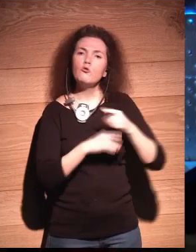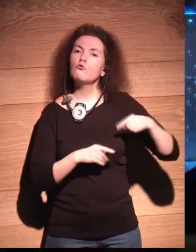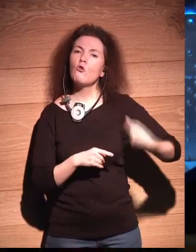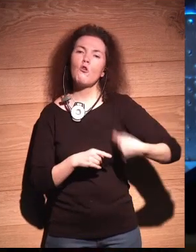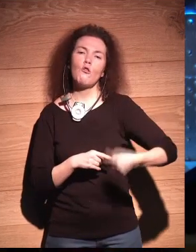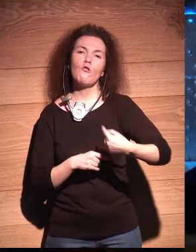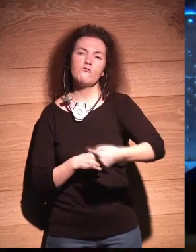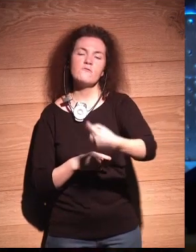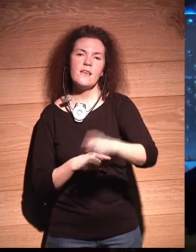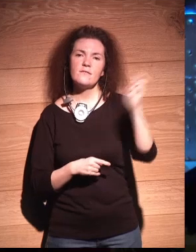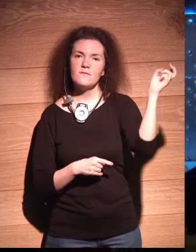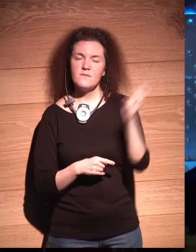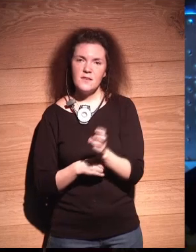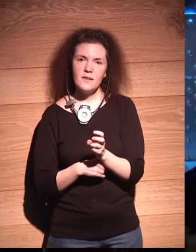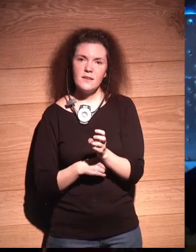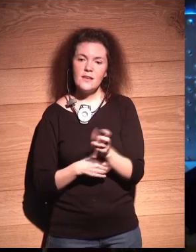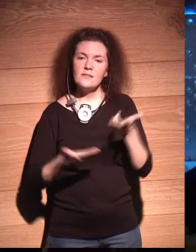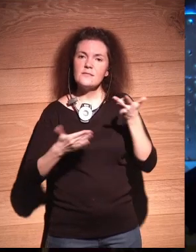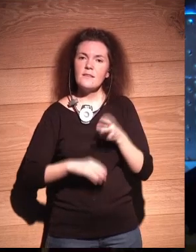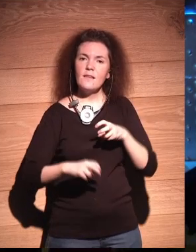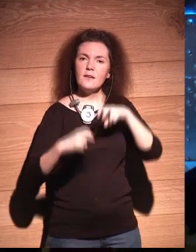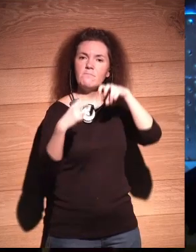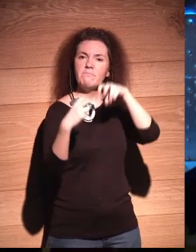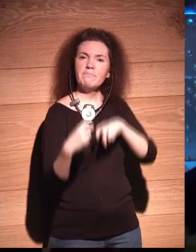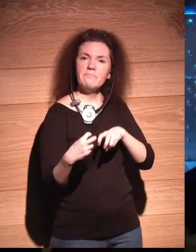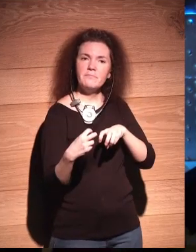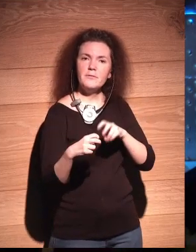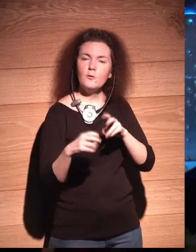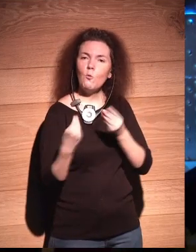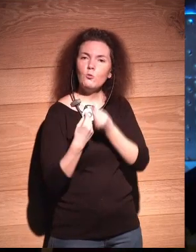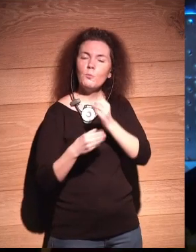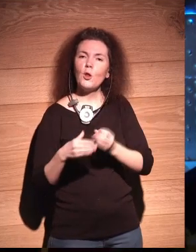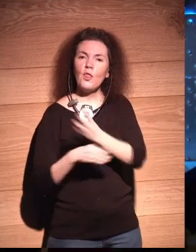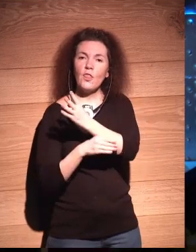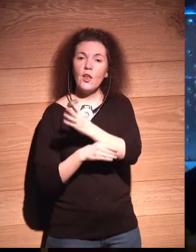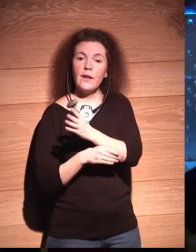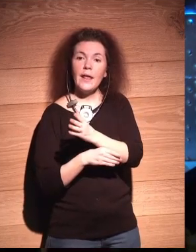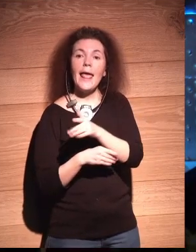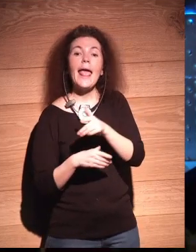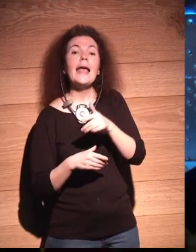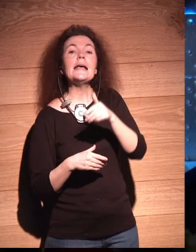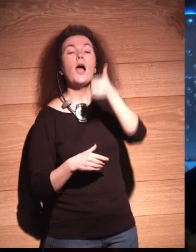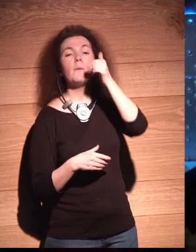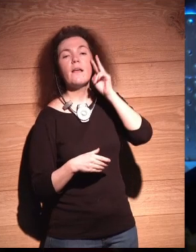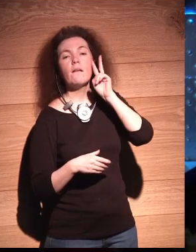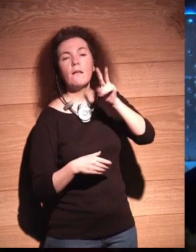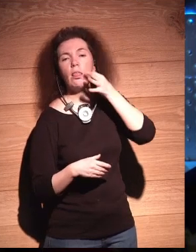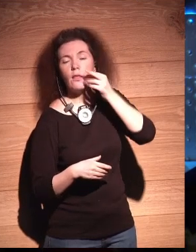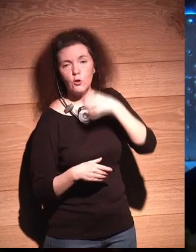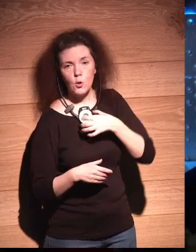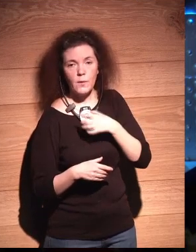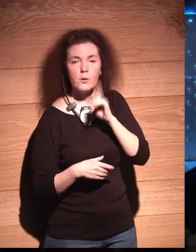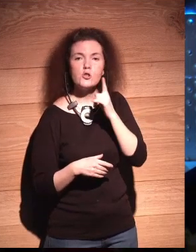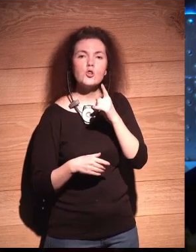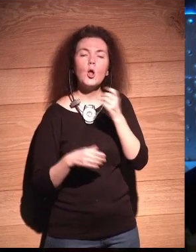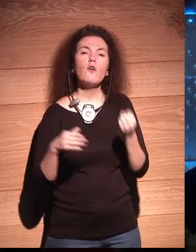see his own image just as far as he had to adjust the projection of his body onto the cast of that.